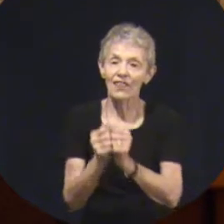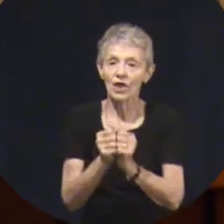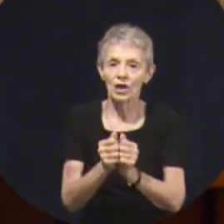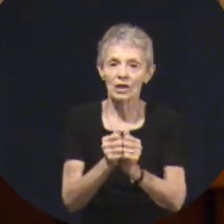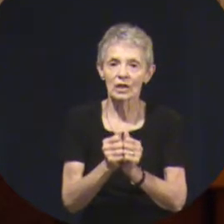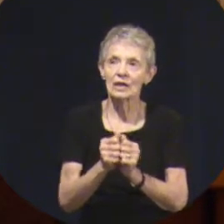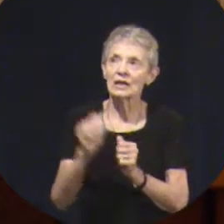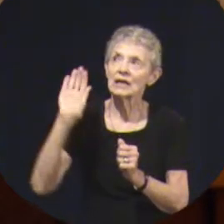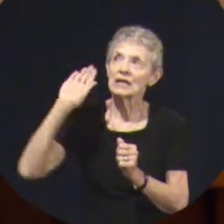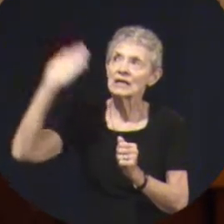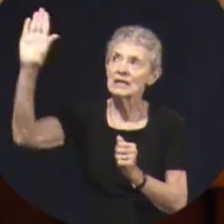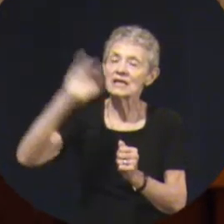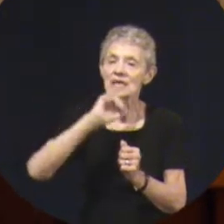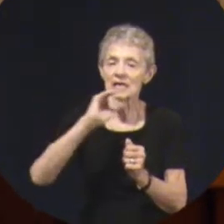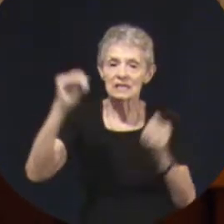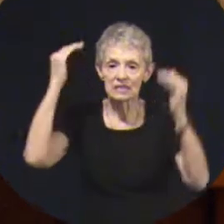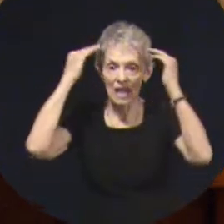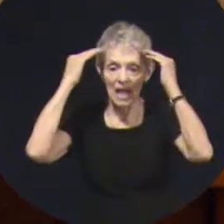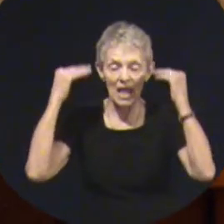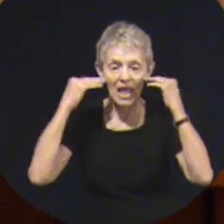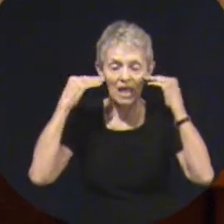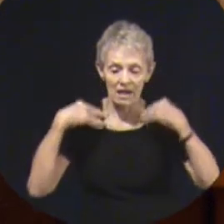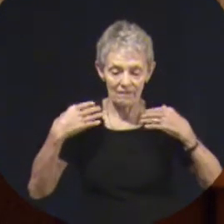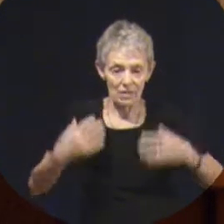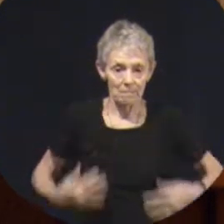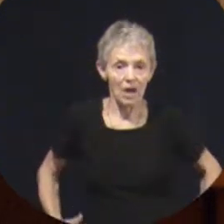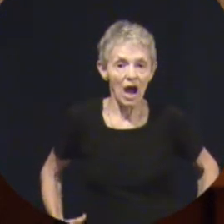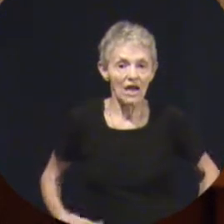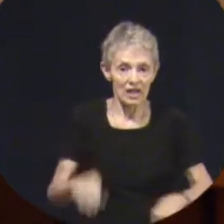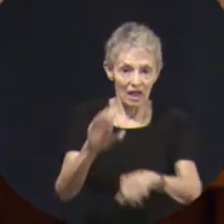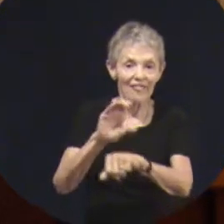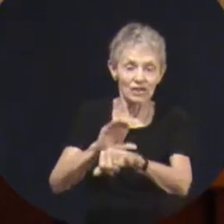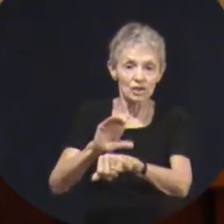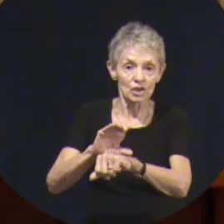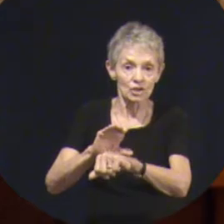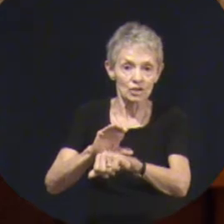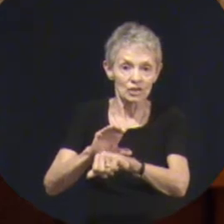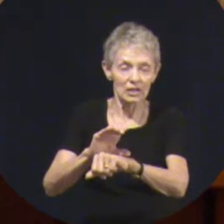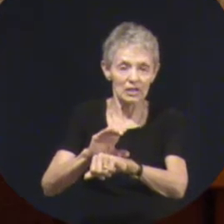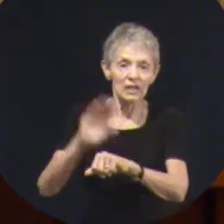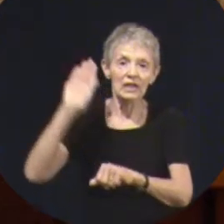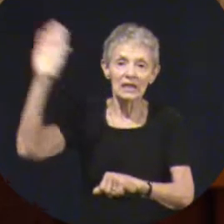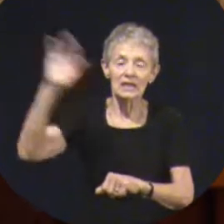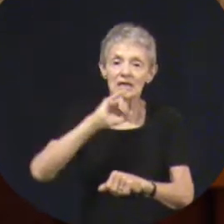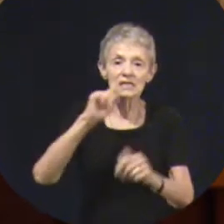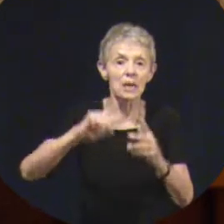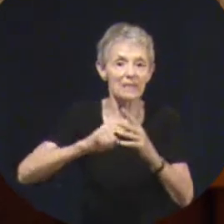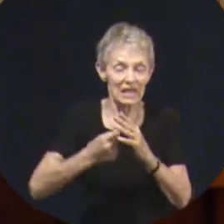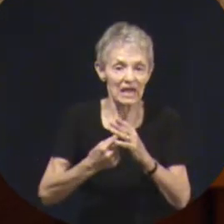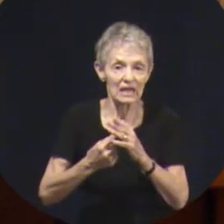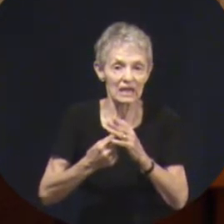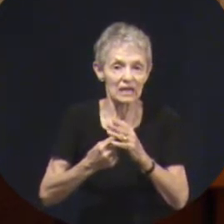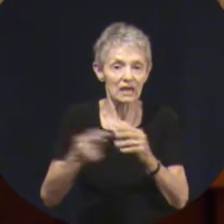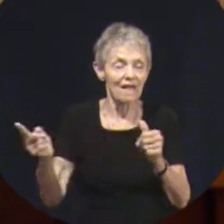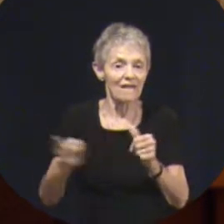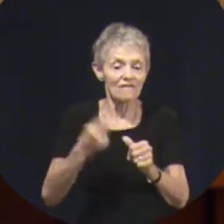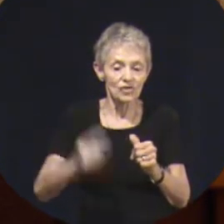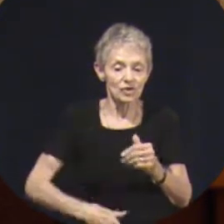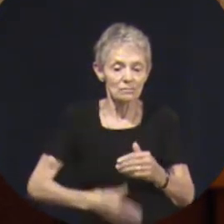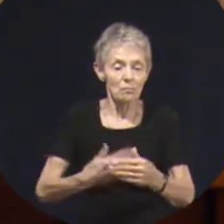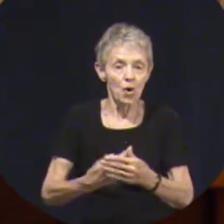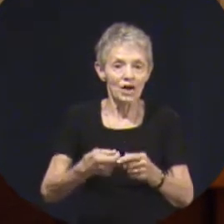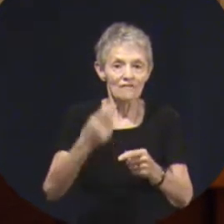He is the head of the body, the church. He is the beginning, the firstborn